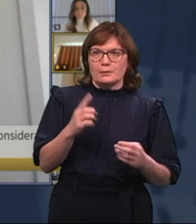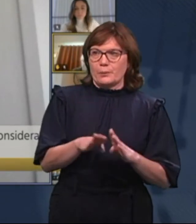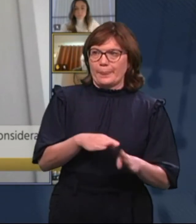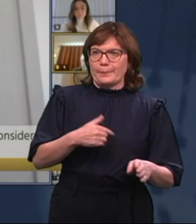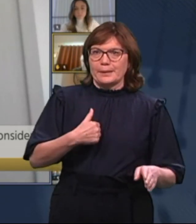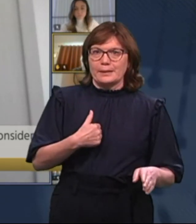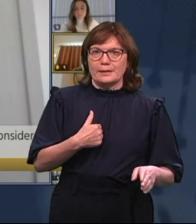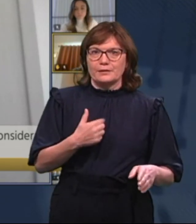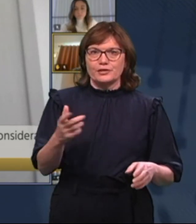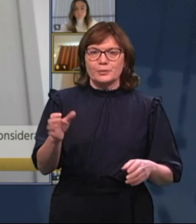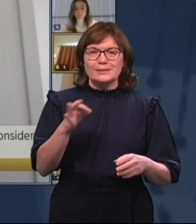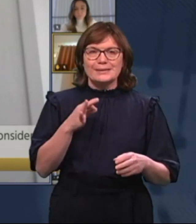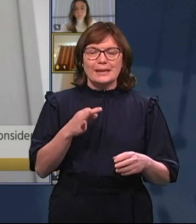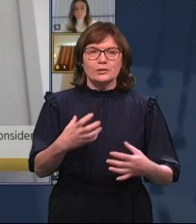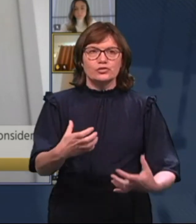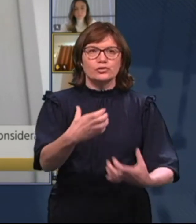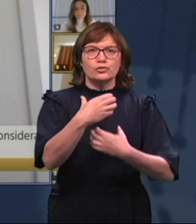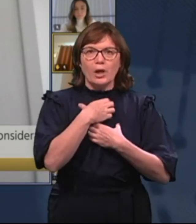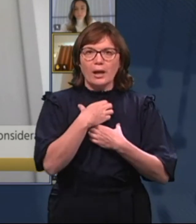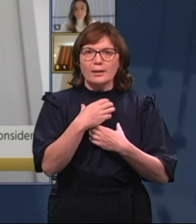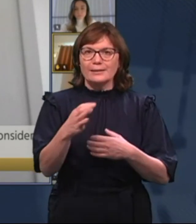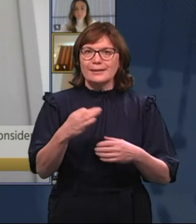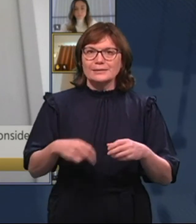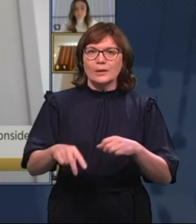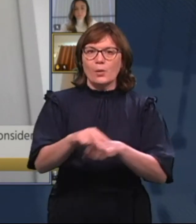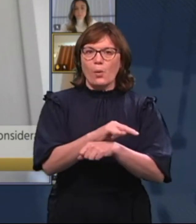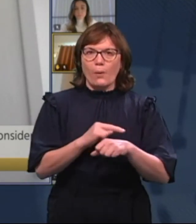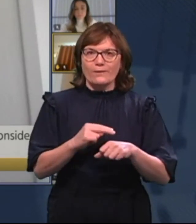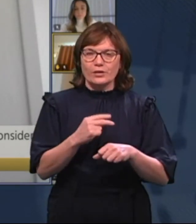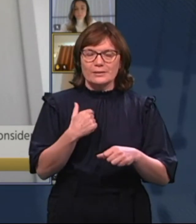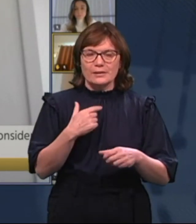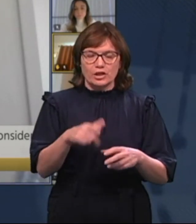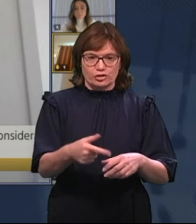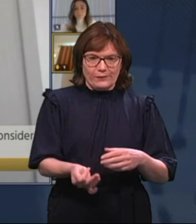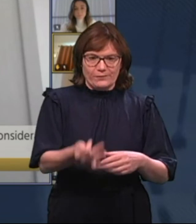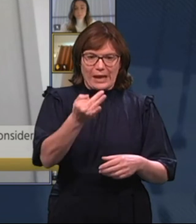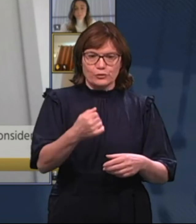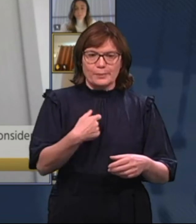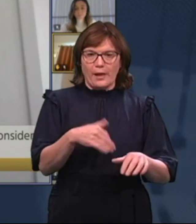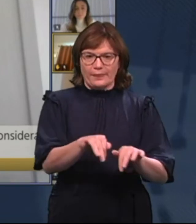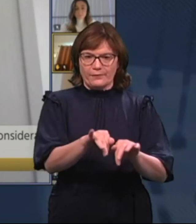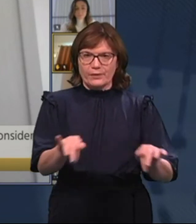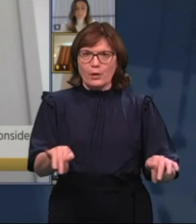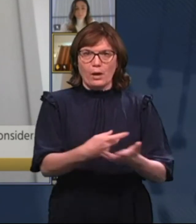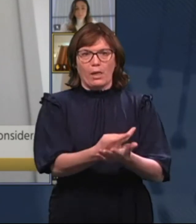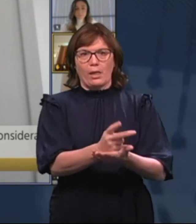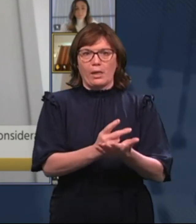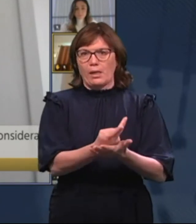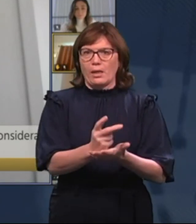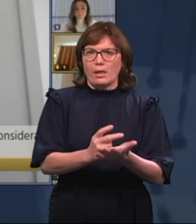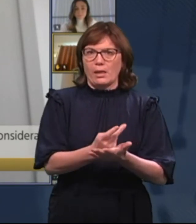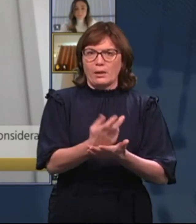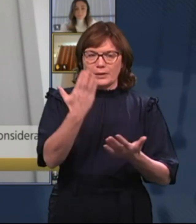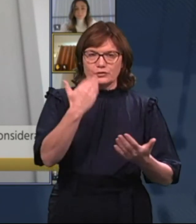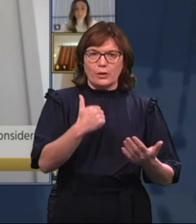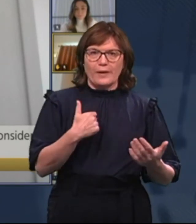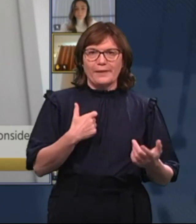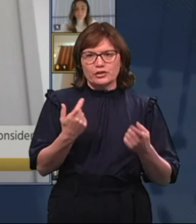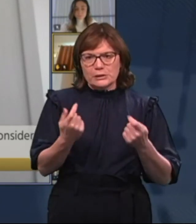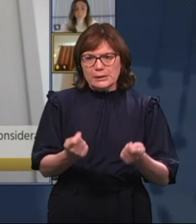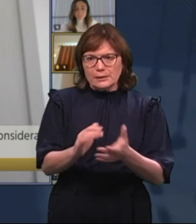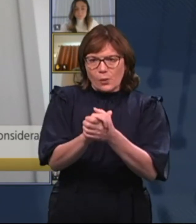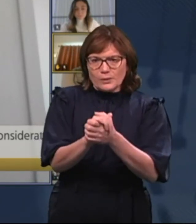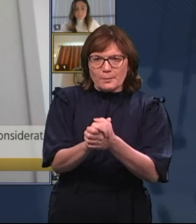She was still getting over the trauma of finding me having a seizure on the floor and dealing with all that, and then sitting beside me for the next 10